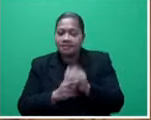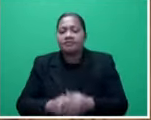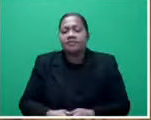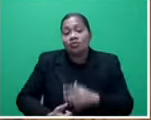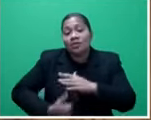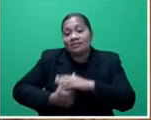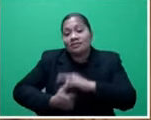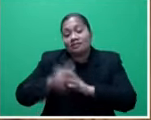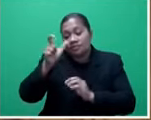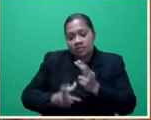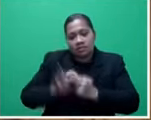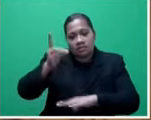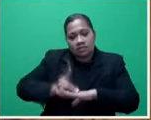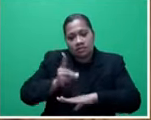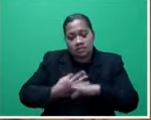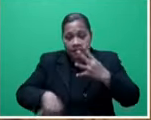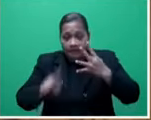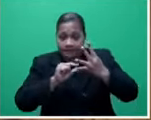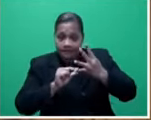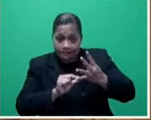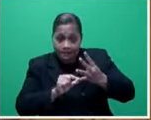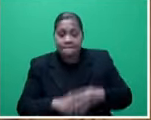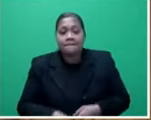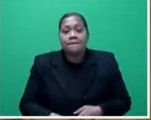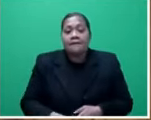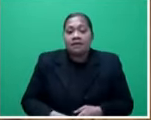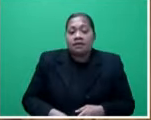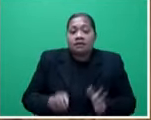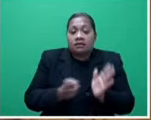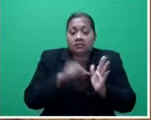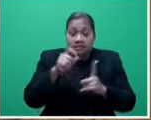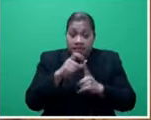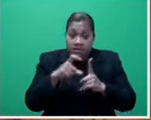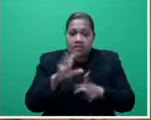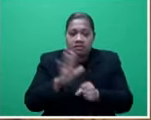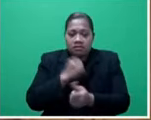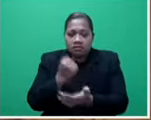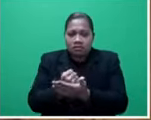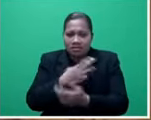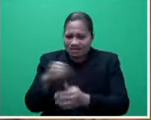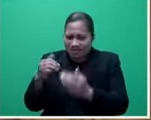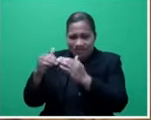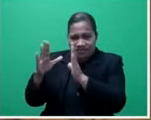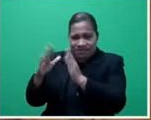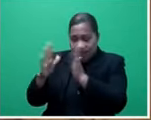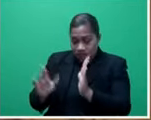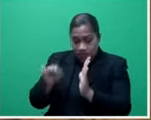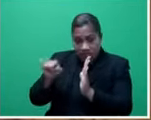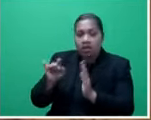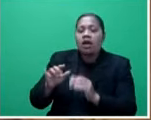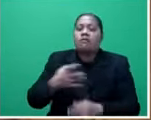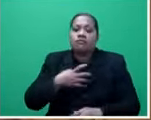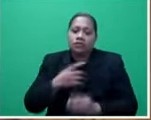Number four, NCPD ensures that the Housing, Transport and Environment Advisory Committee have more regular meetings to expedite the